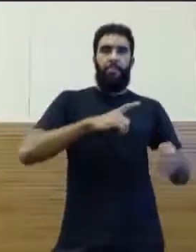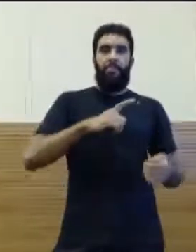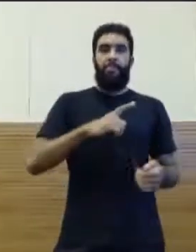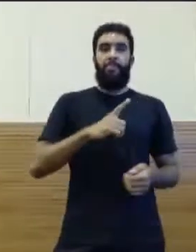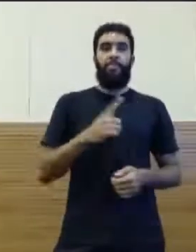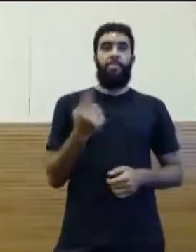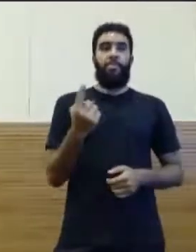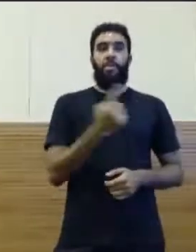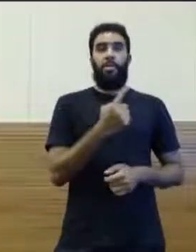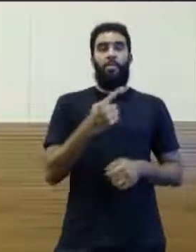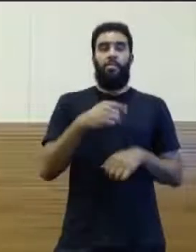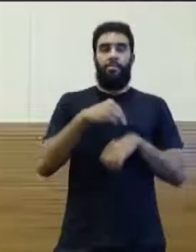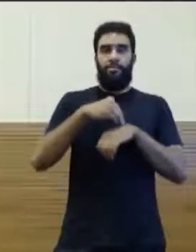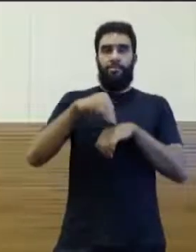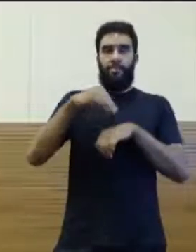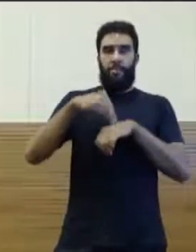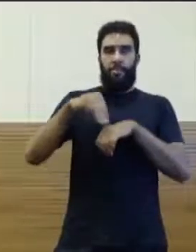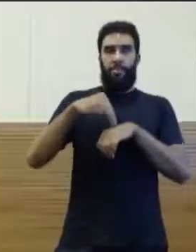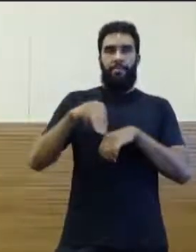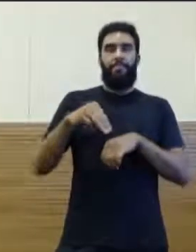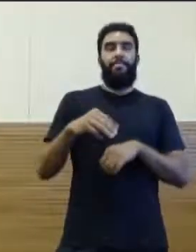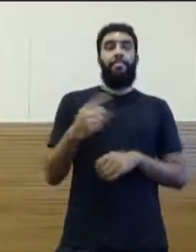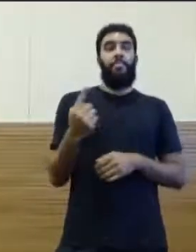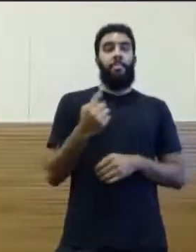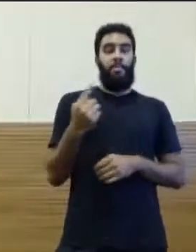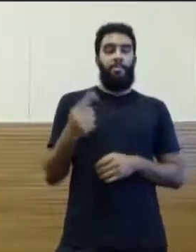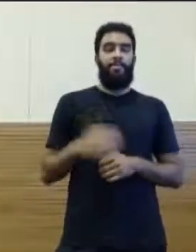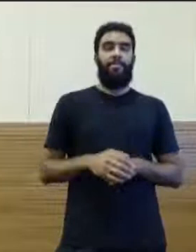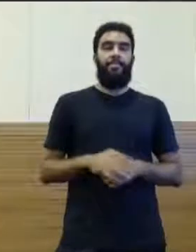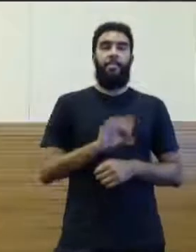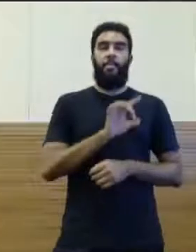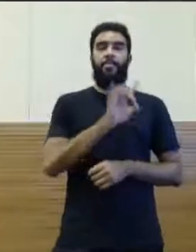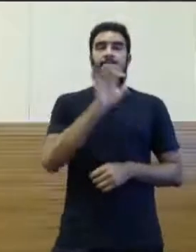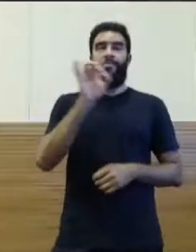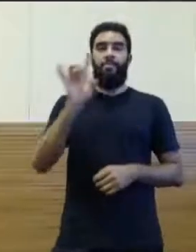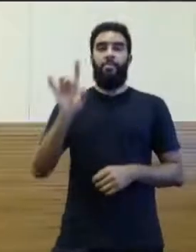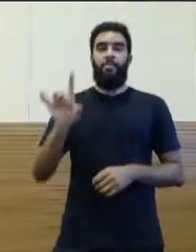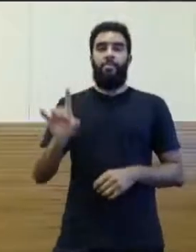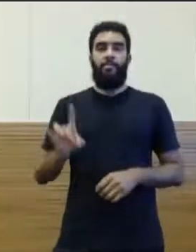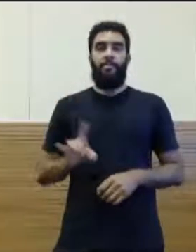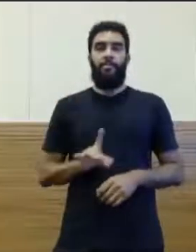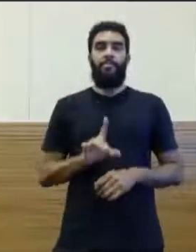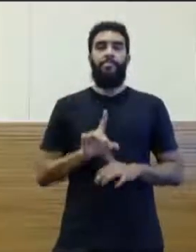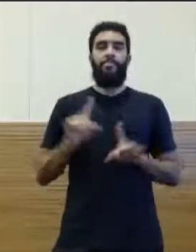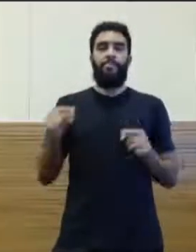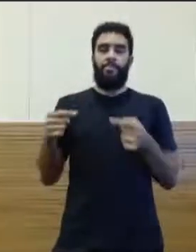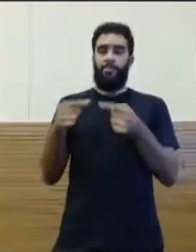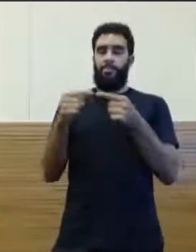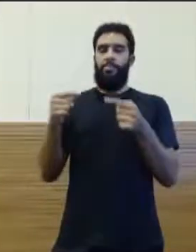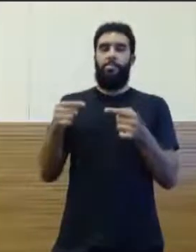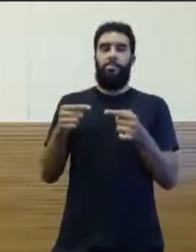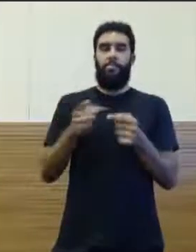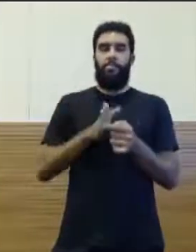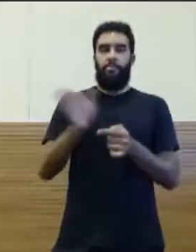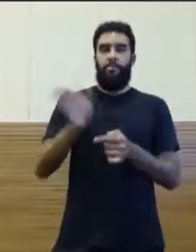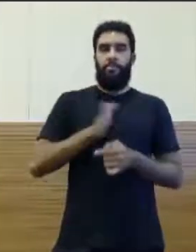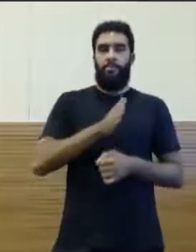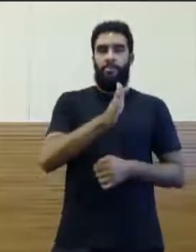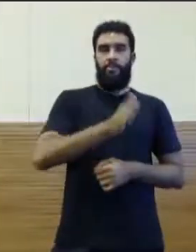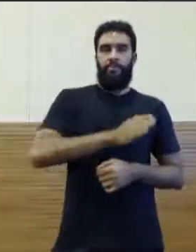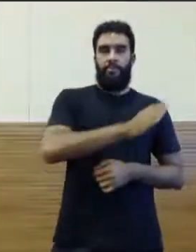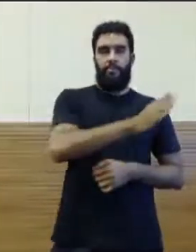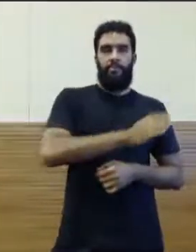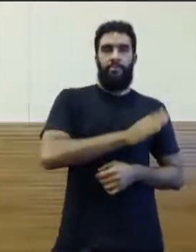and has 11 messages. Each of these messages can be identified with each